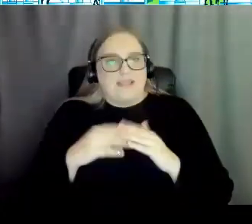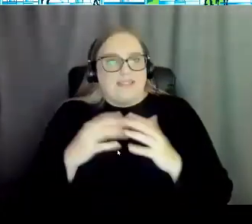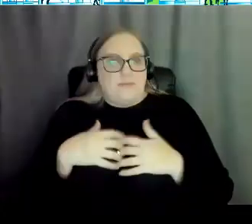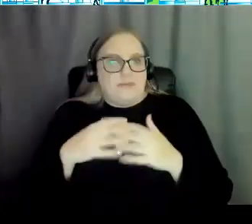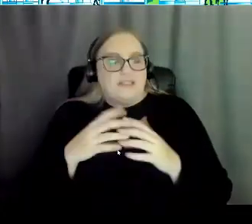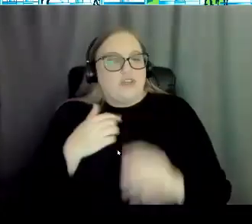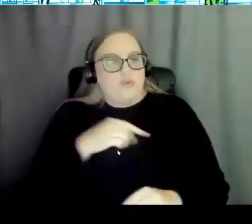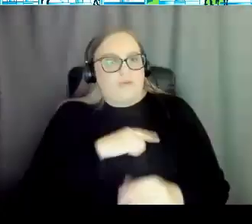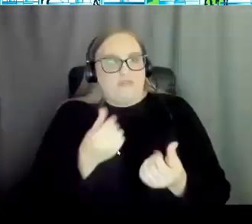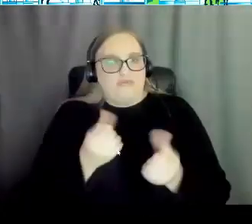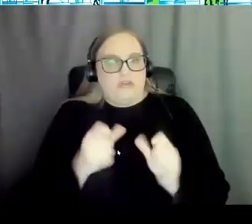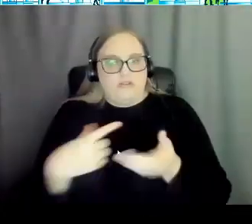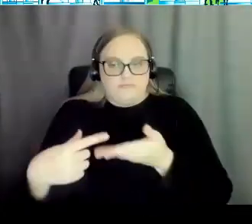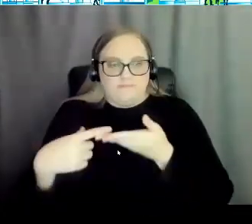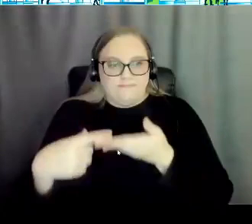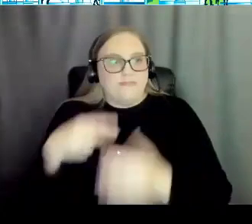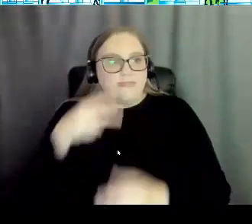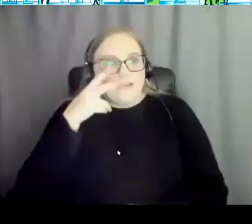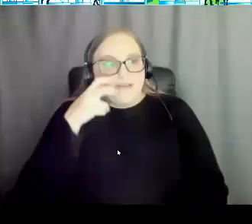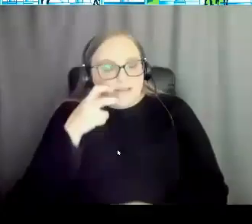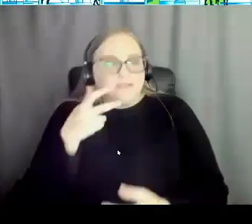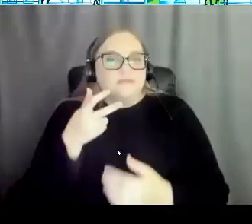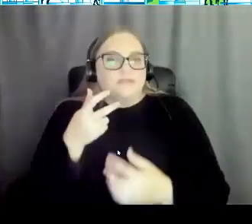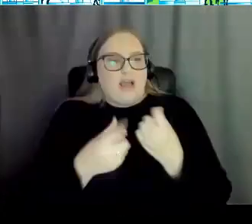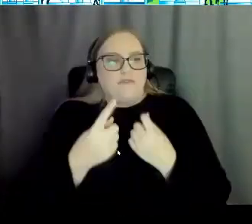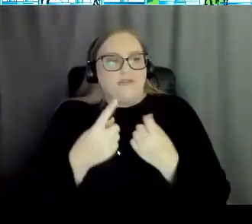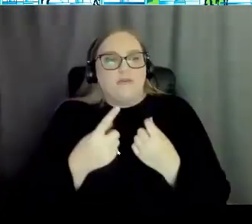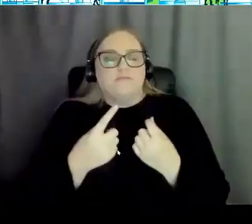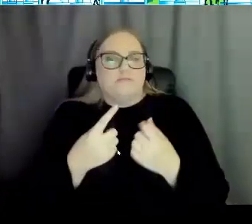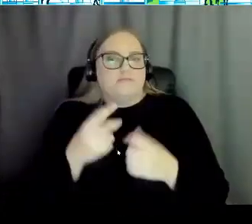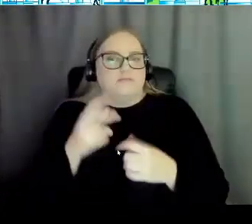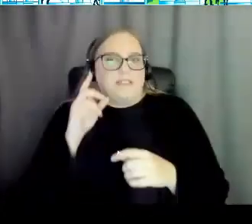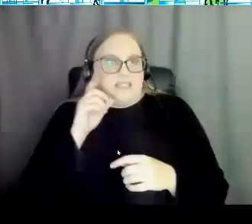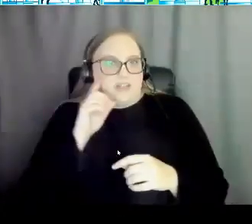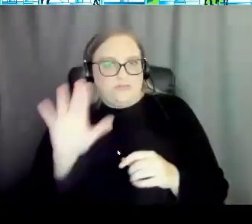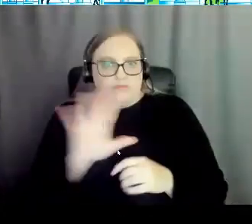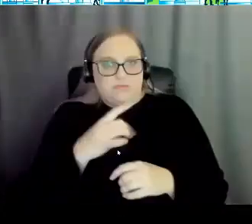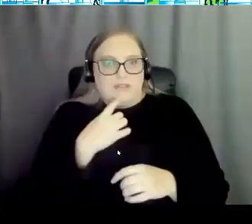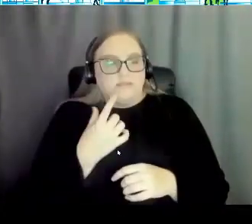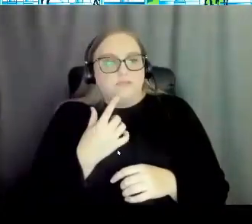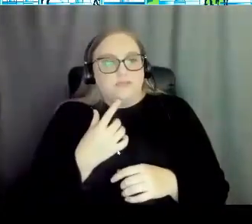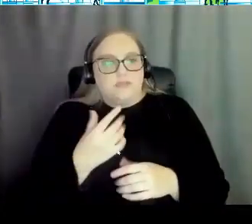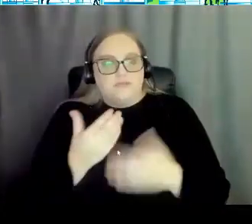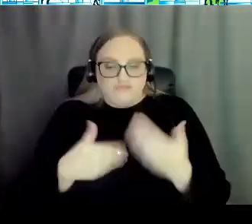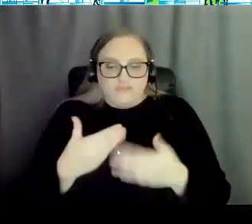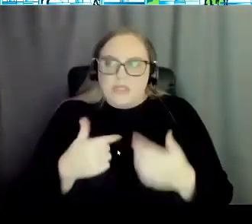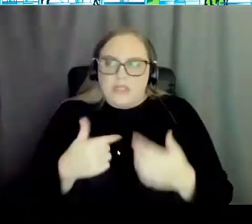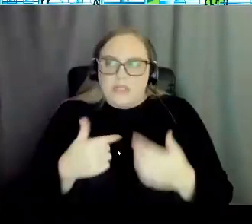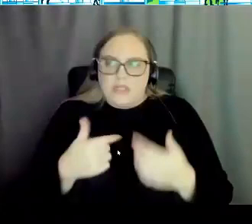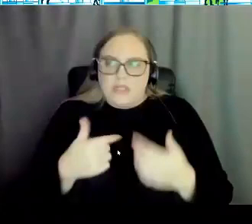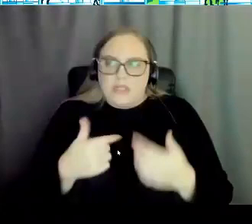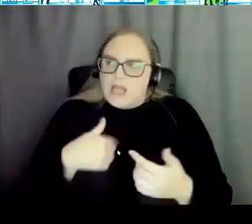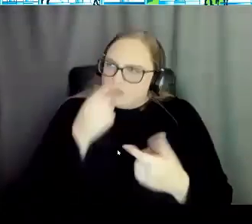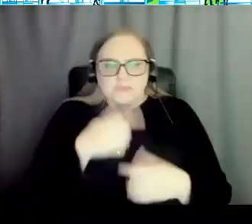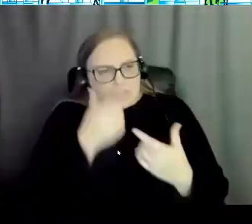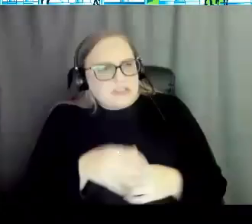start a discussion and listen to folks and hear what they have to say. So along the way, people might say, hey, I'm pretty interested in this. Hey, I'm interested, but we're not